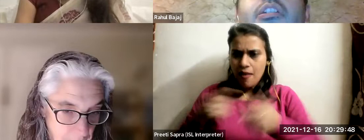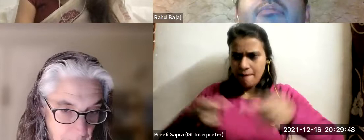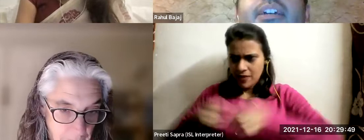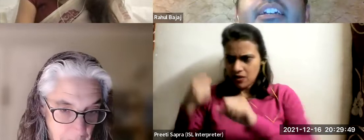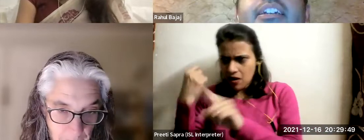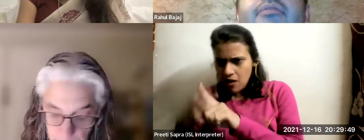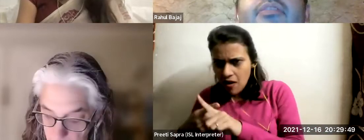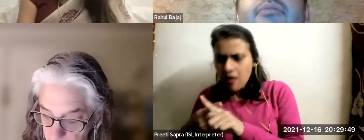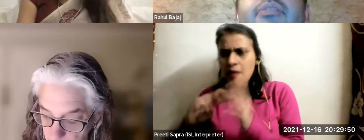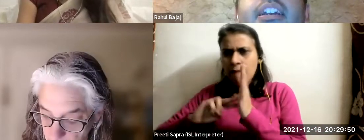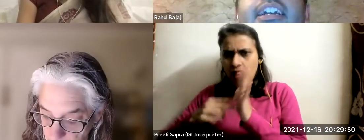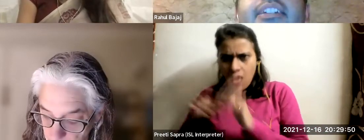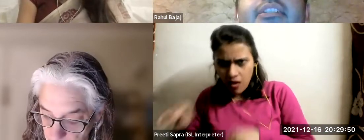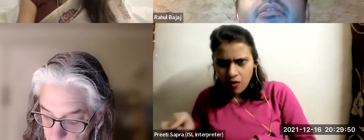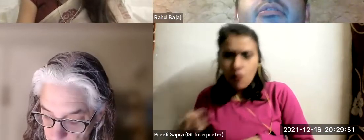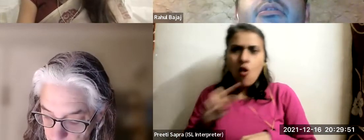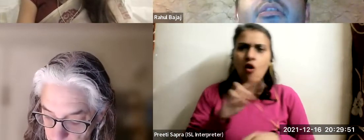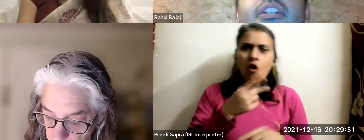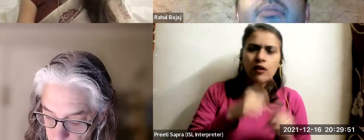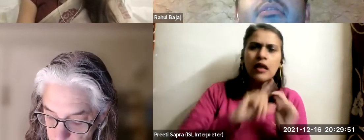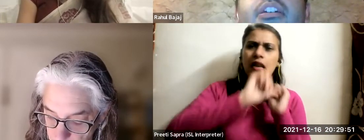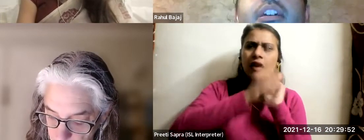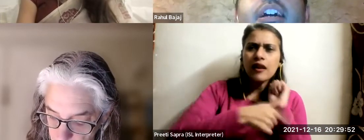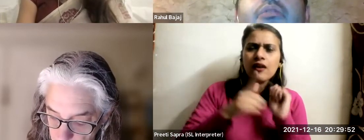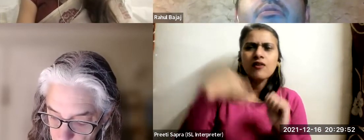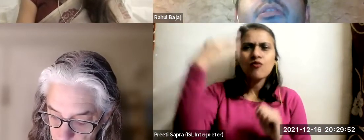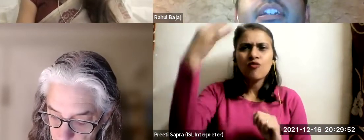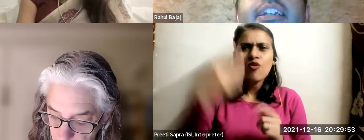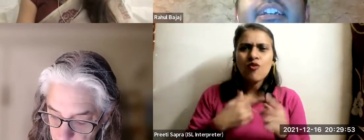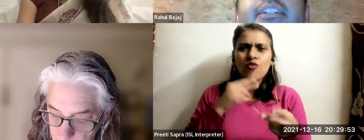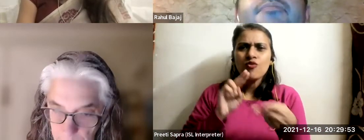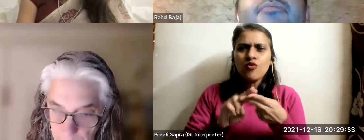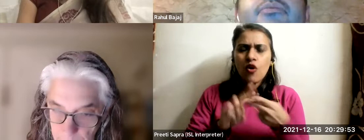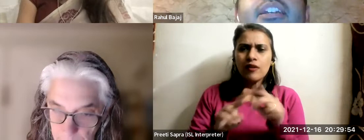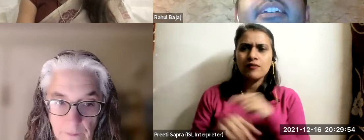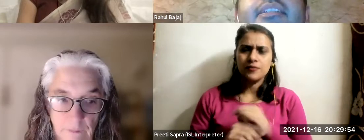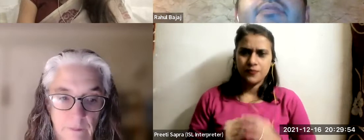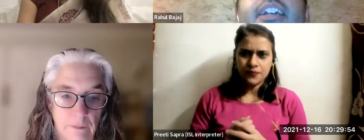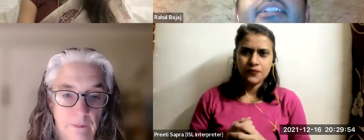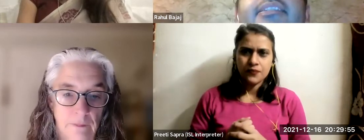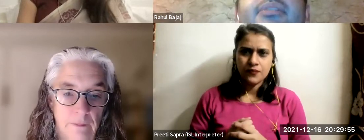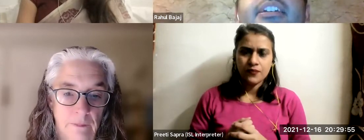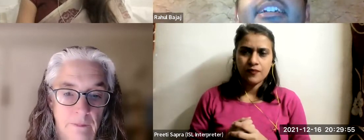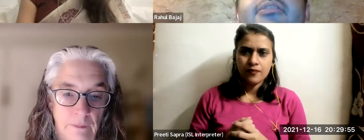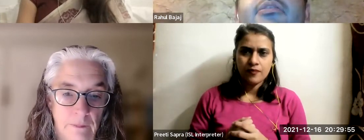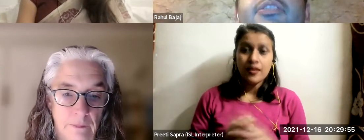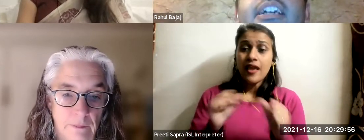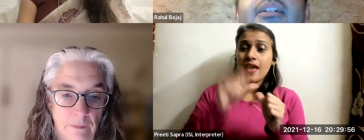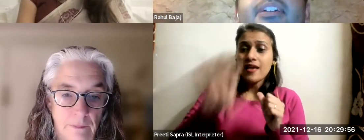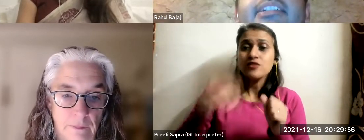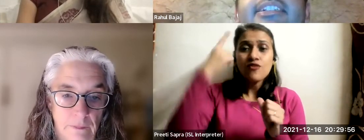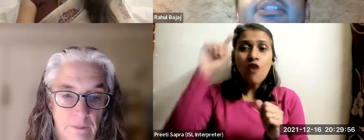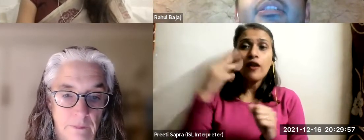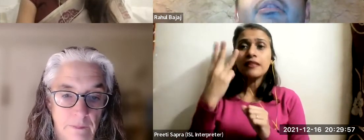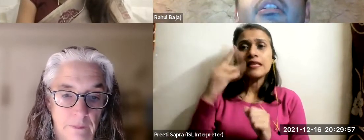it's a moral imperative. And we will get later on to talking about how those three reasons for accessibility sort of stack